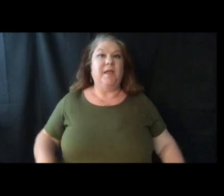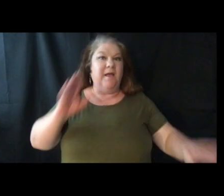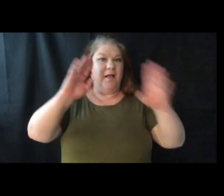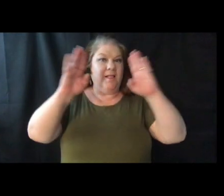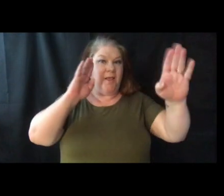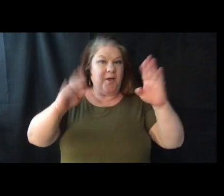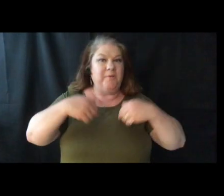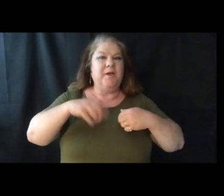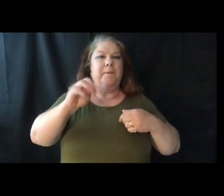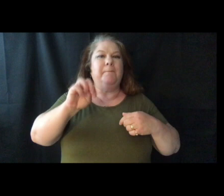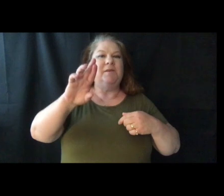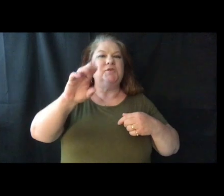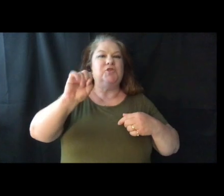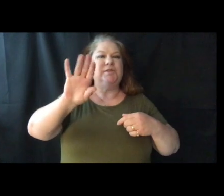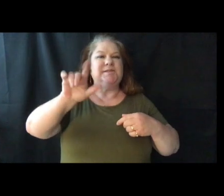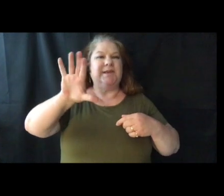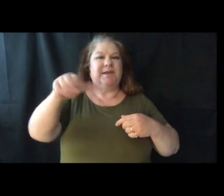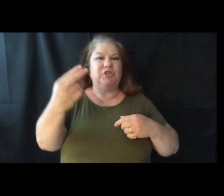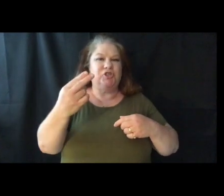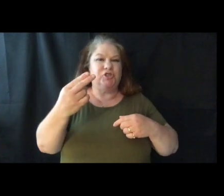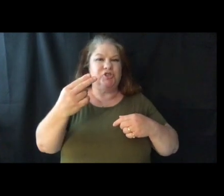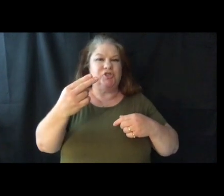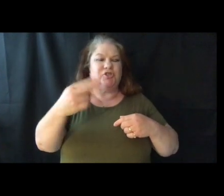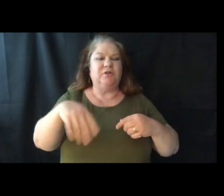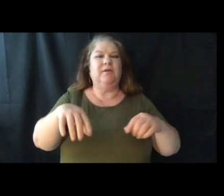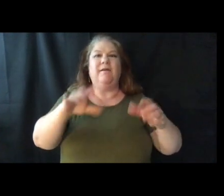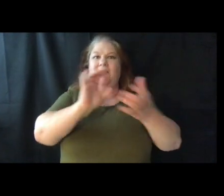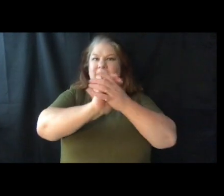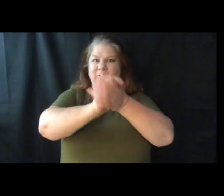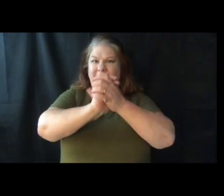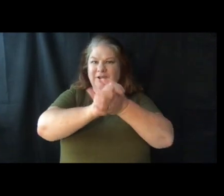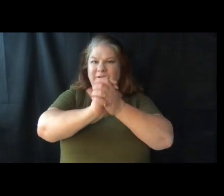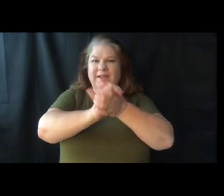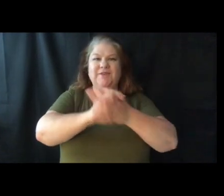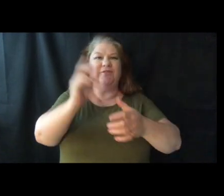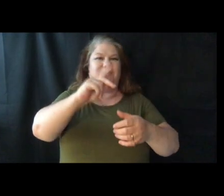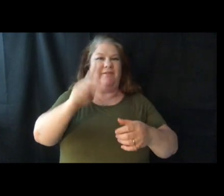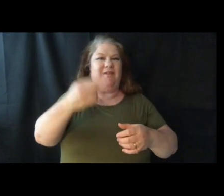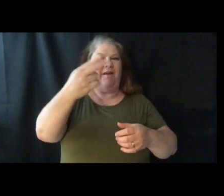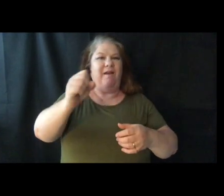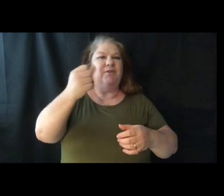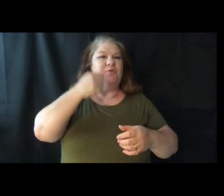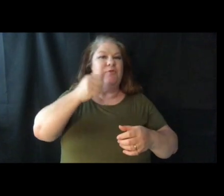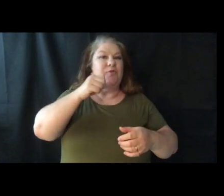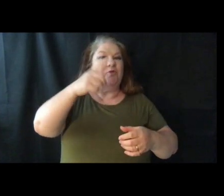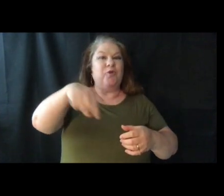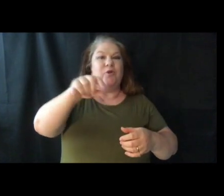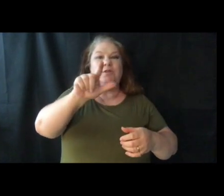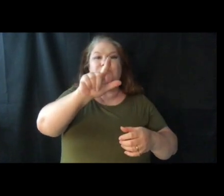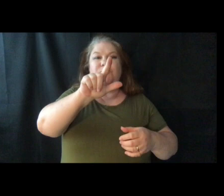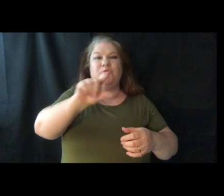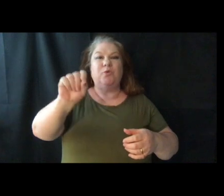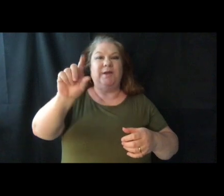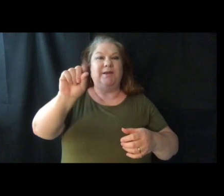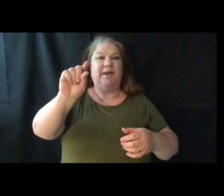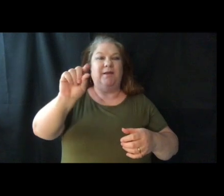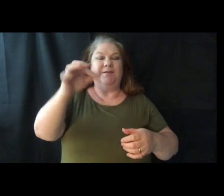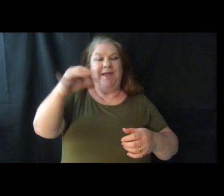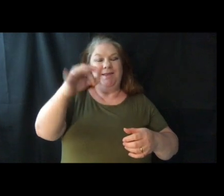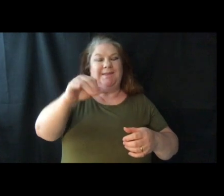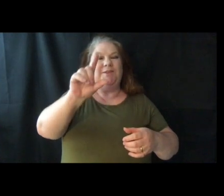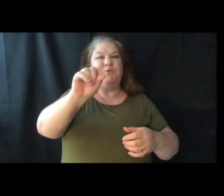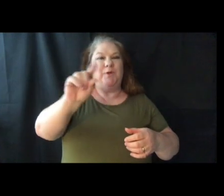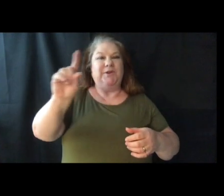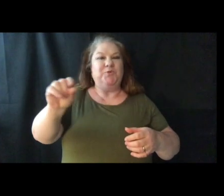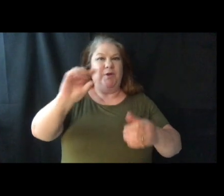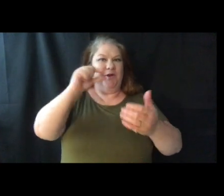Hello, this is Mr. Sickage. Congratulations, Philadelphia High School for Girls 2019-2020 graduating